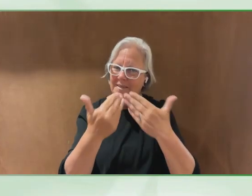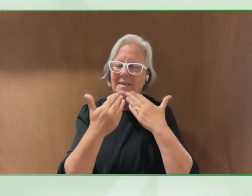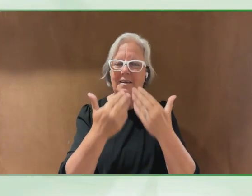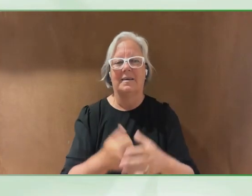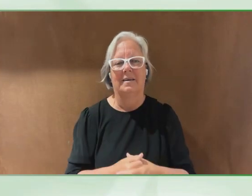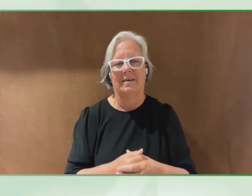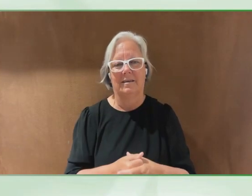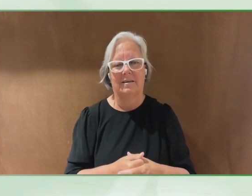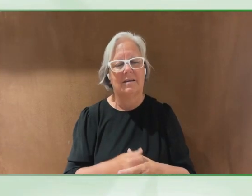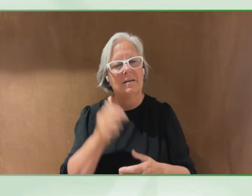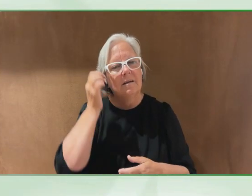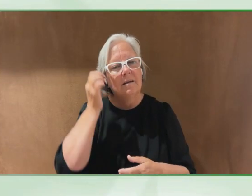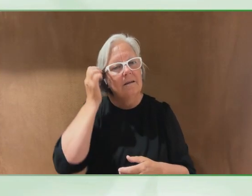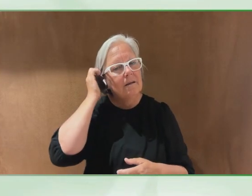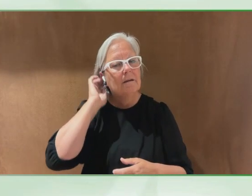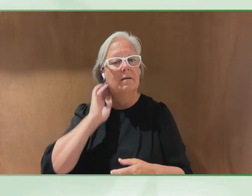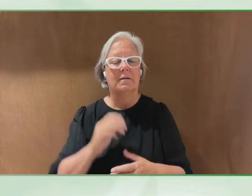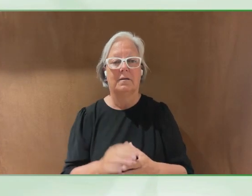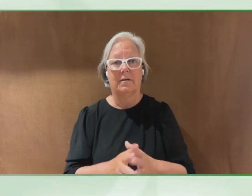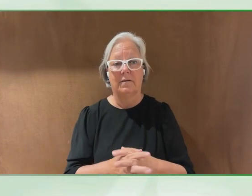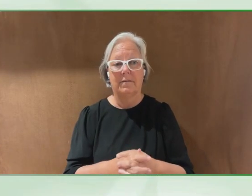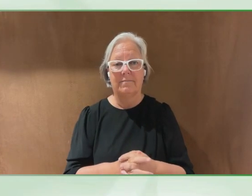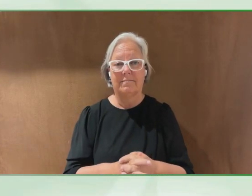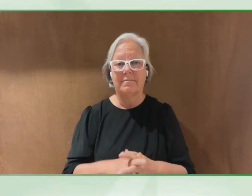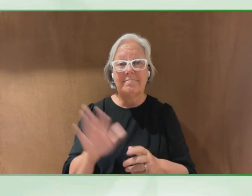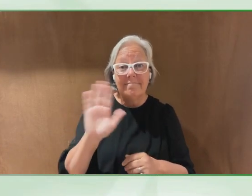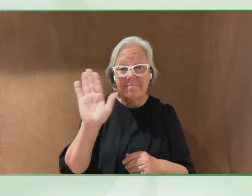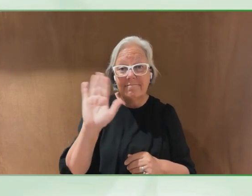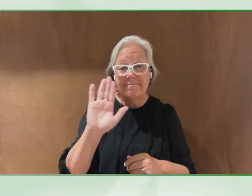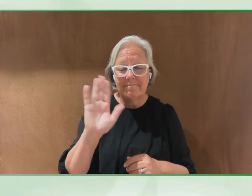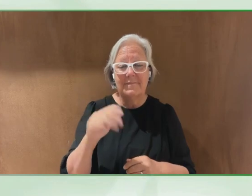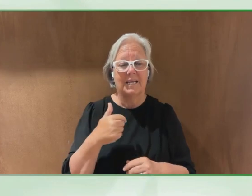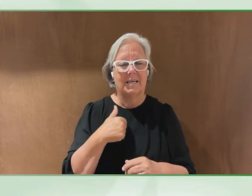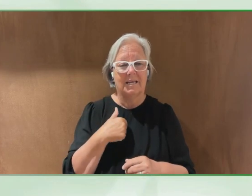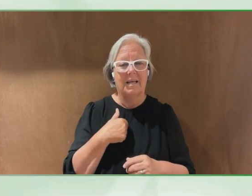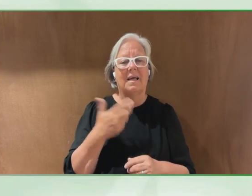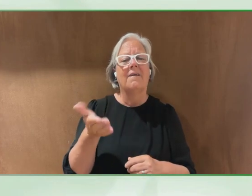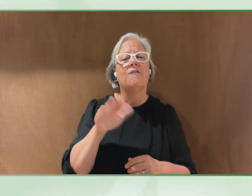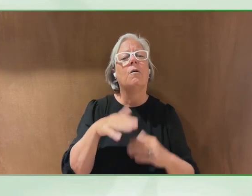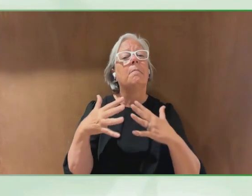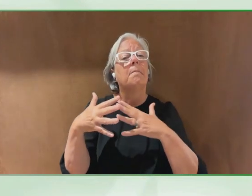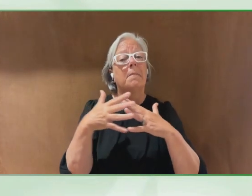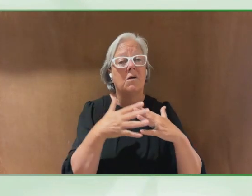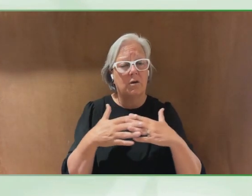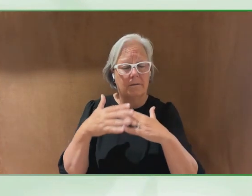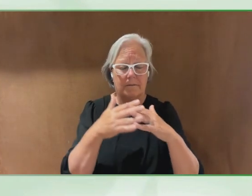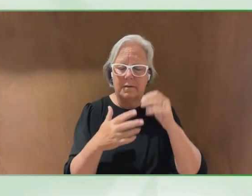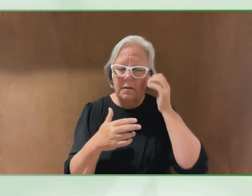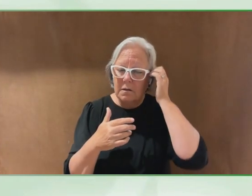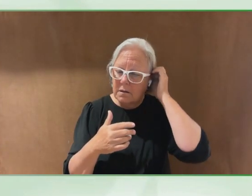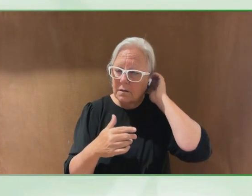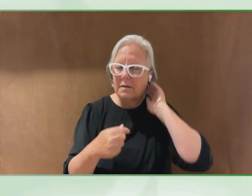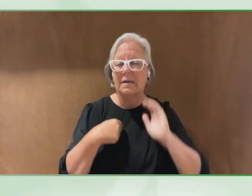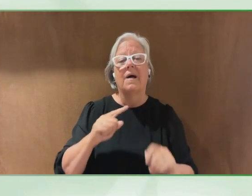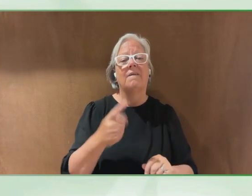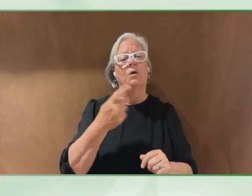please. Hi, I'm from the United States. And first of all, I want